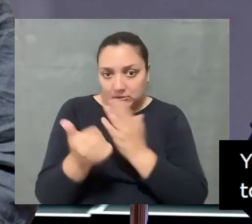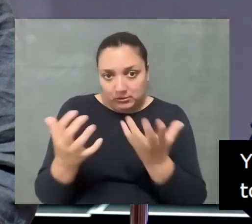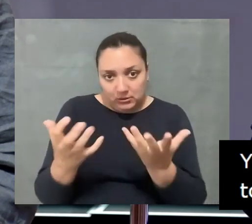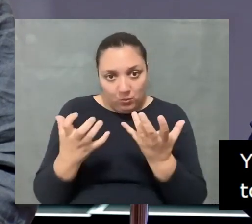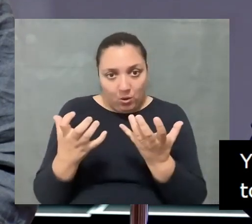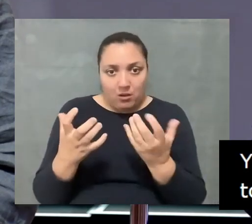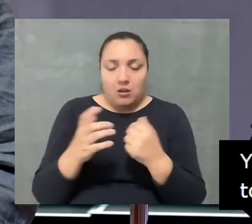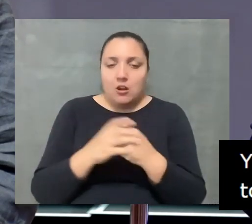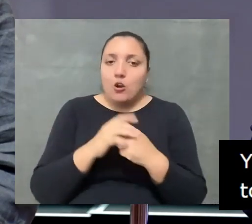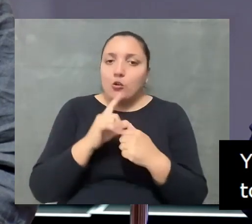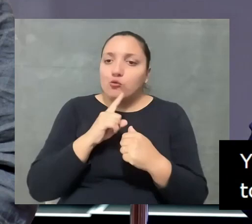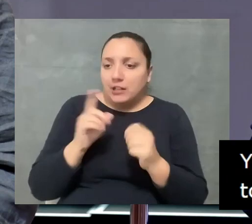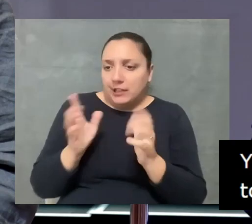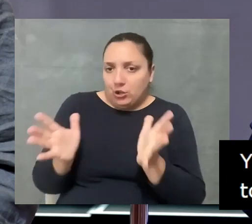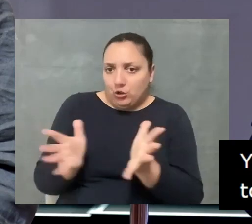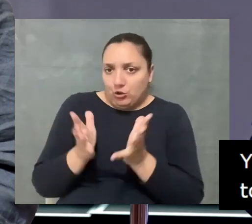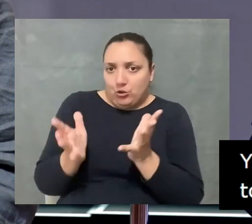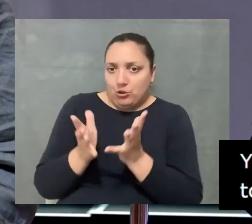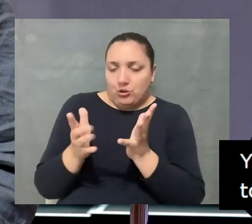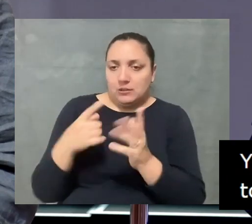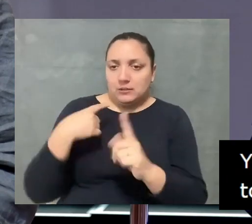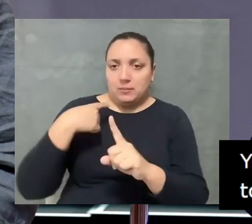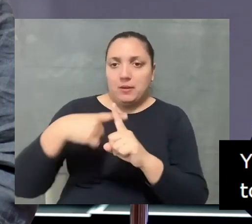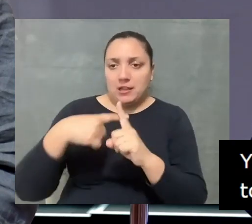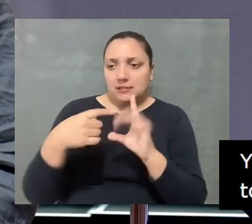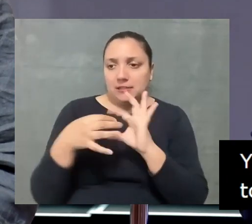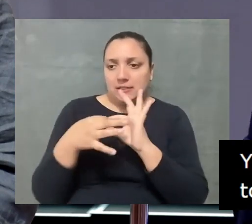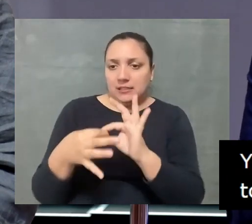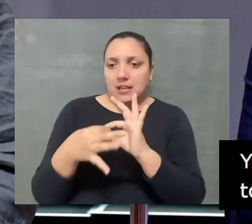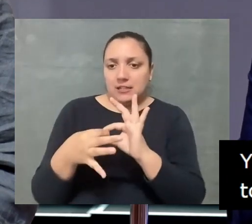positive connection with lifelong learning.